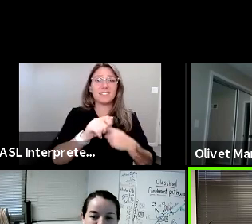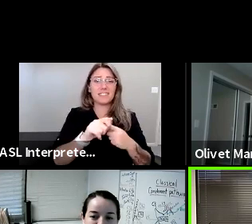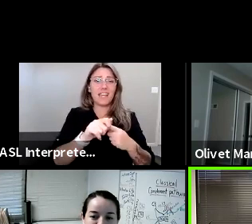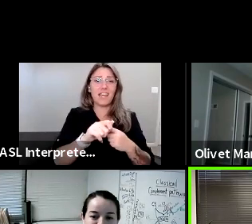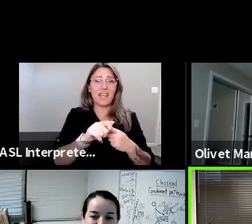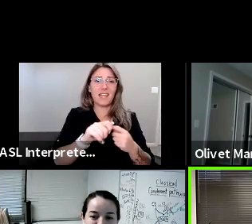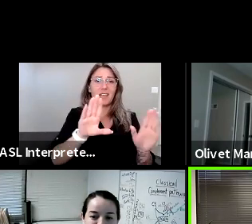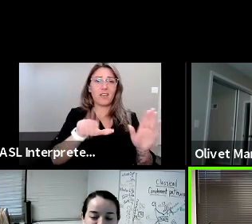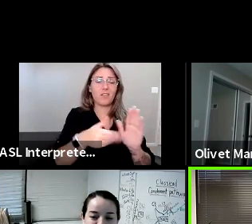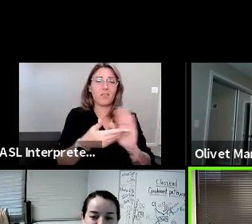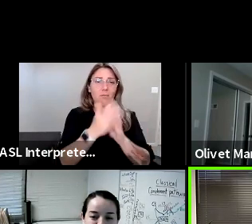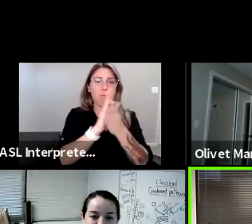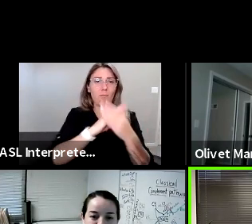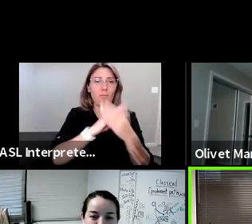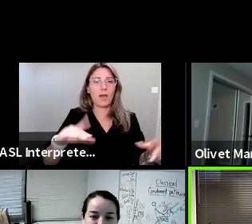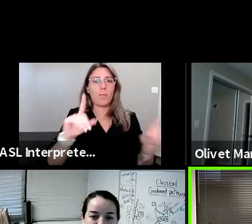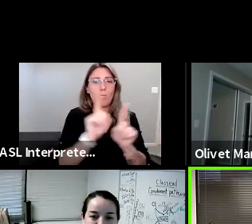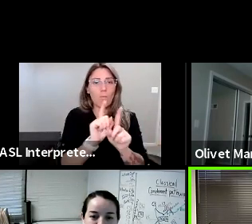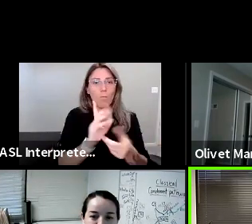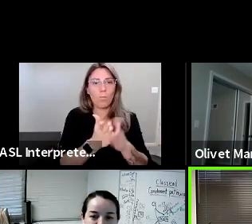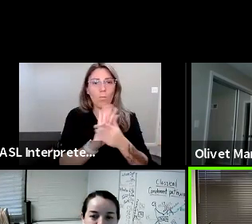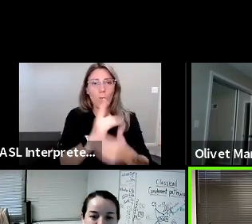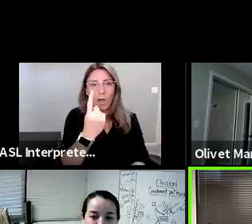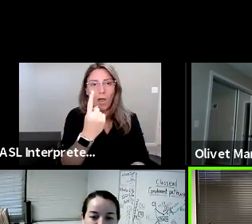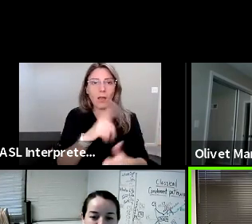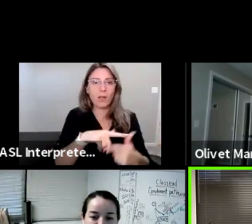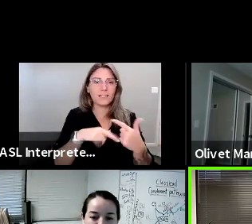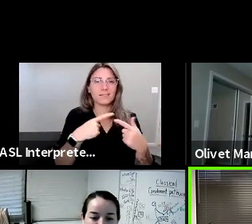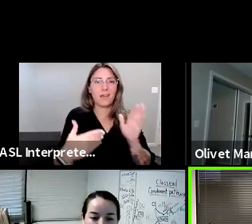make you be against each other.